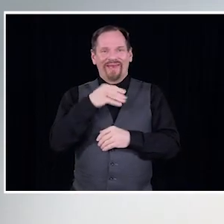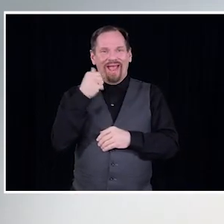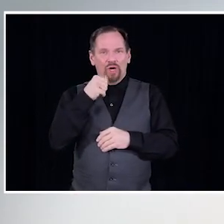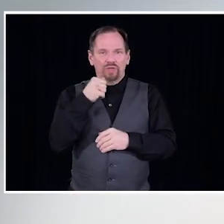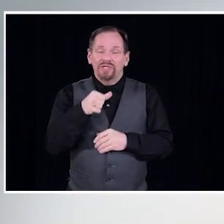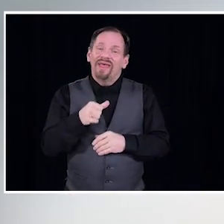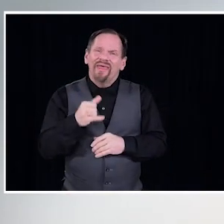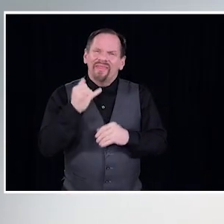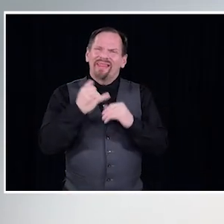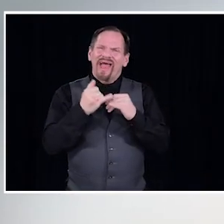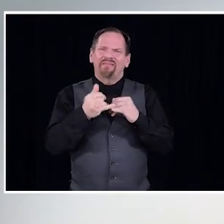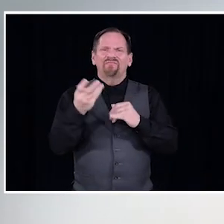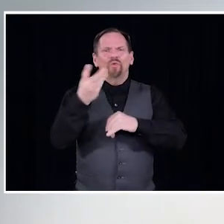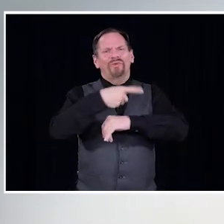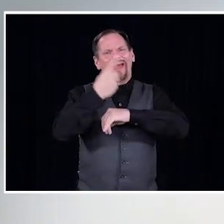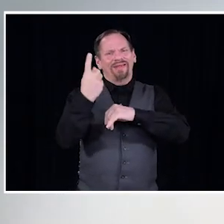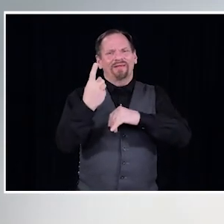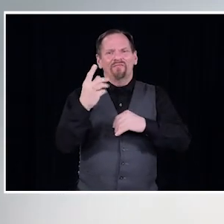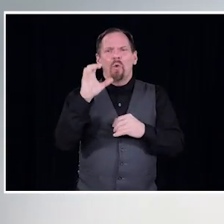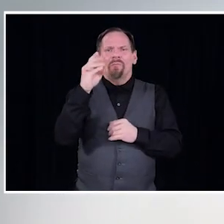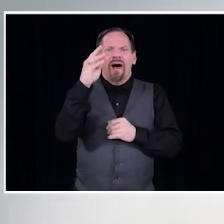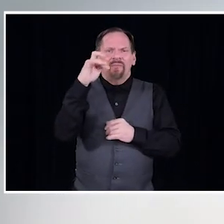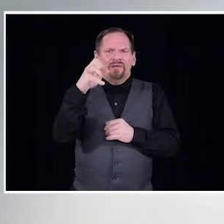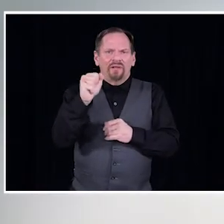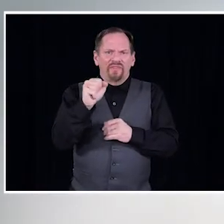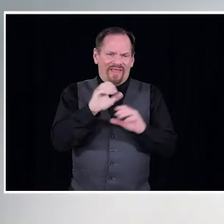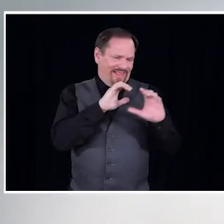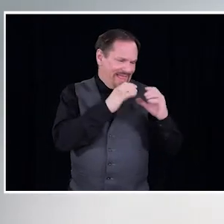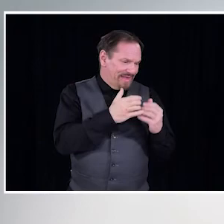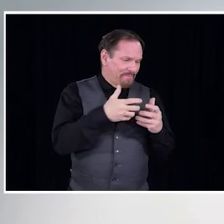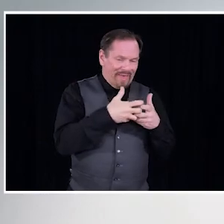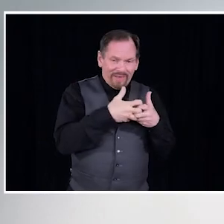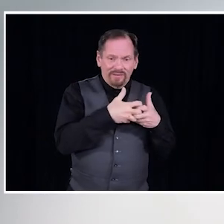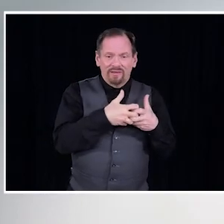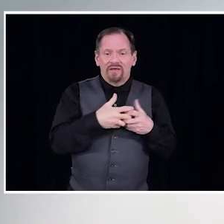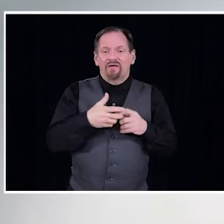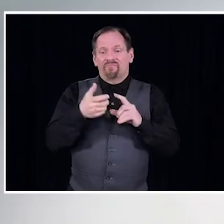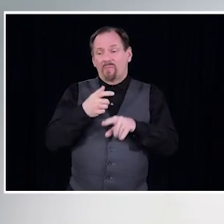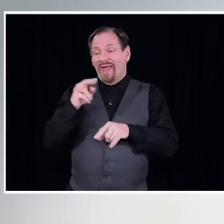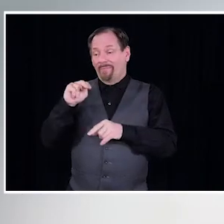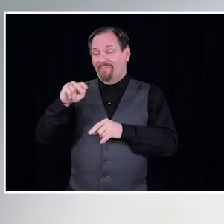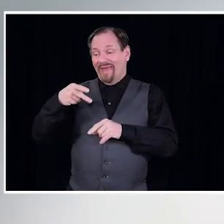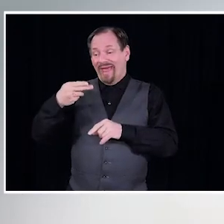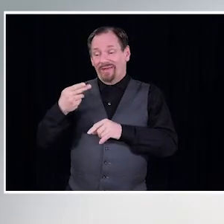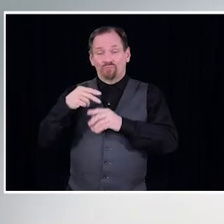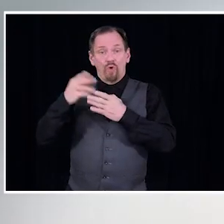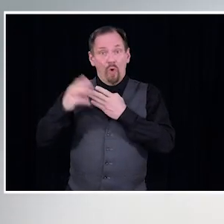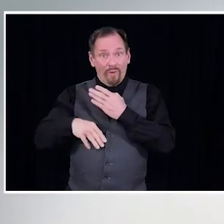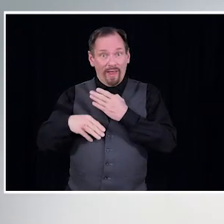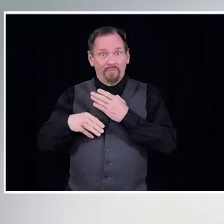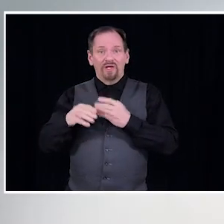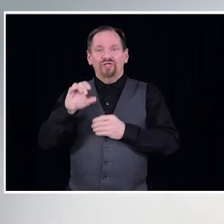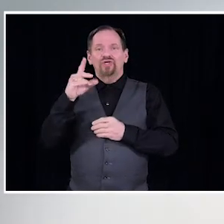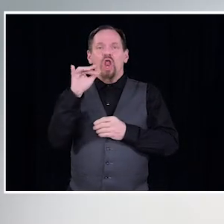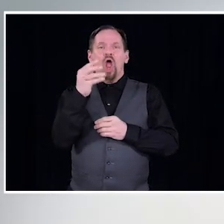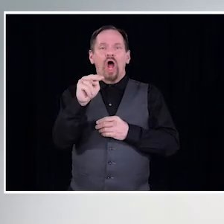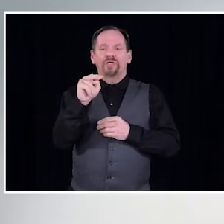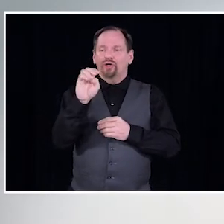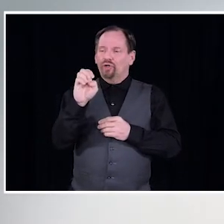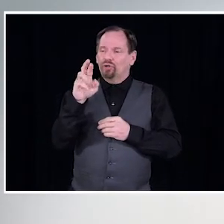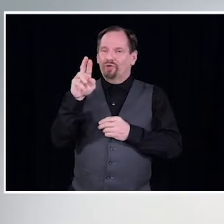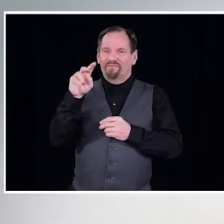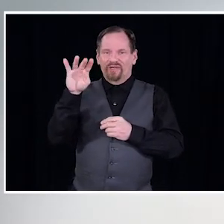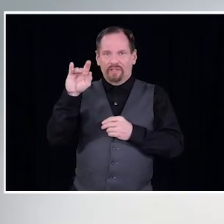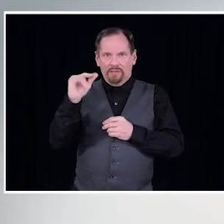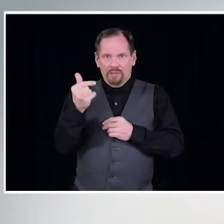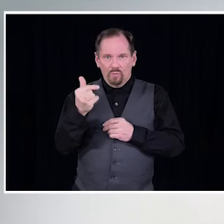days of the Obama administration, my classmate and good friend from the MPH program, Shalon Irving, was giving birth to her beautiful